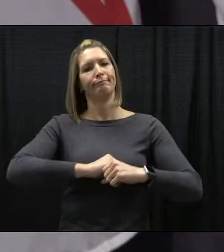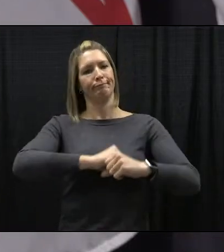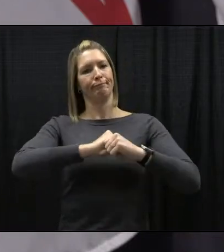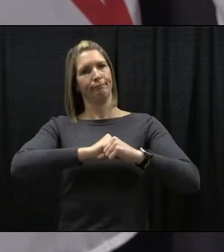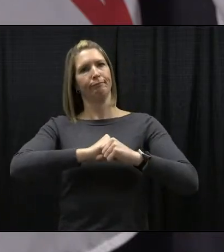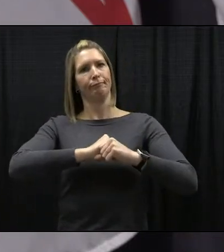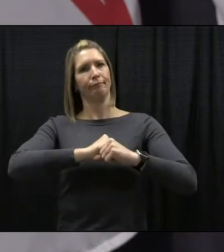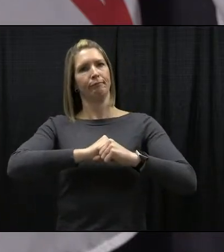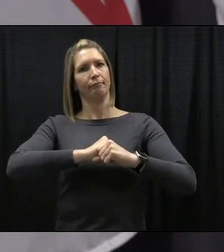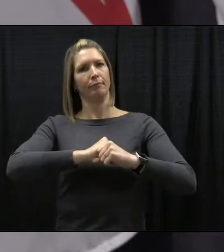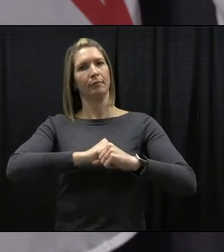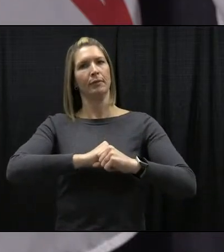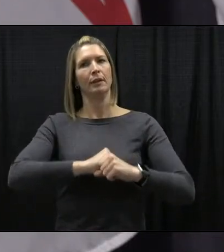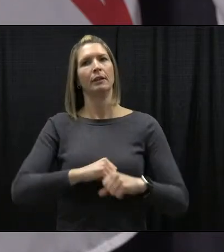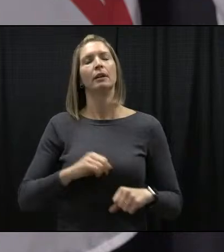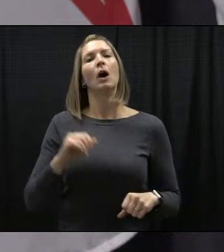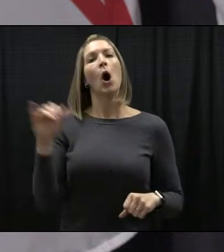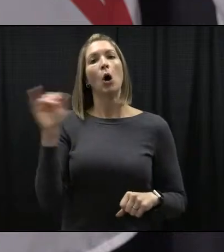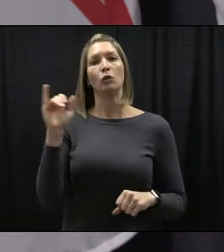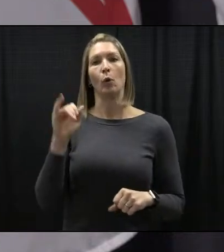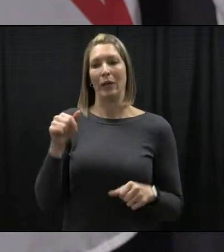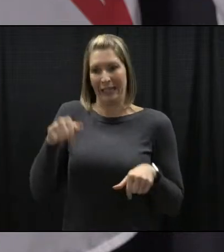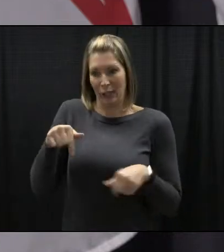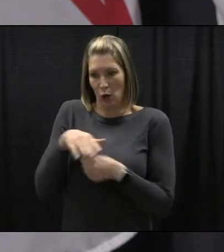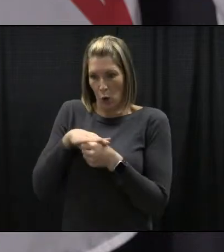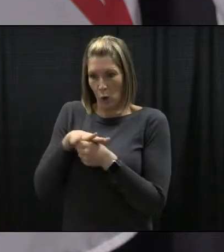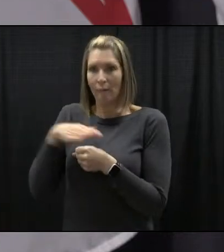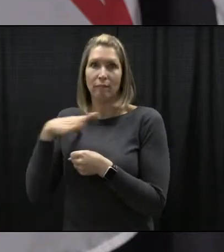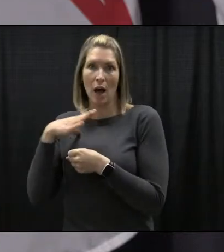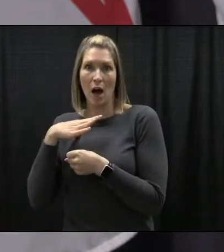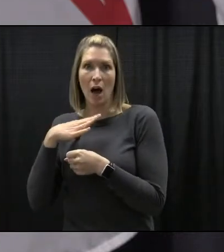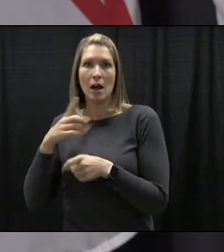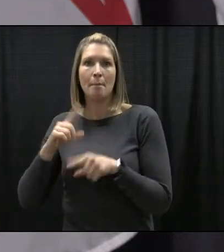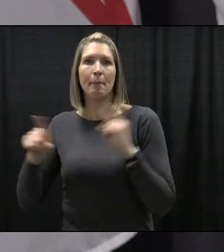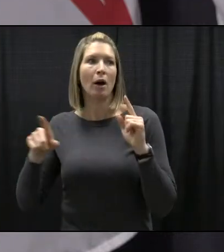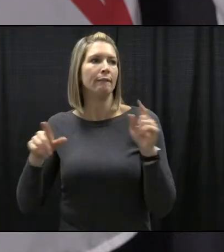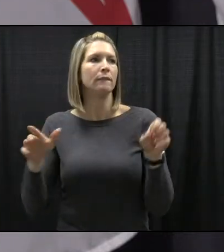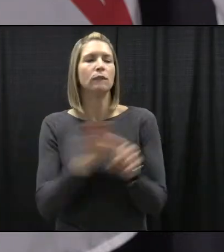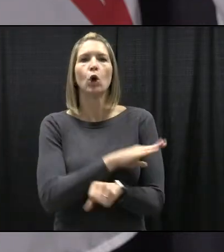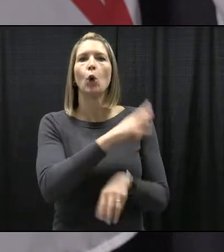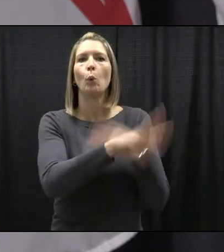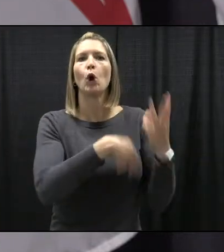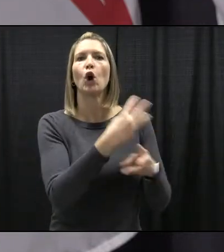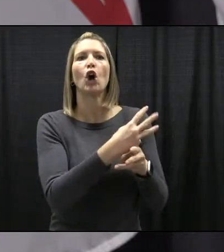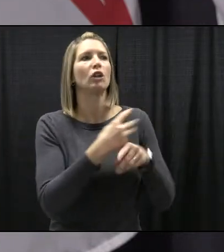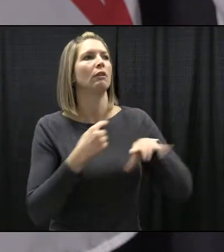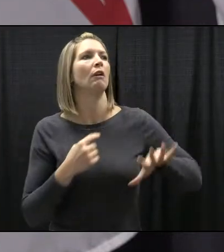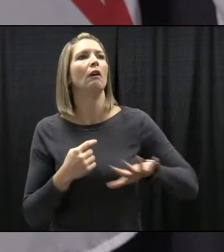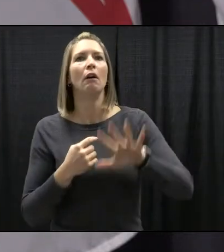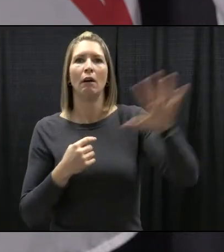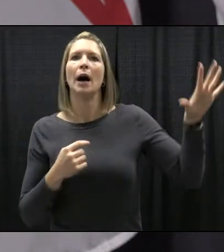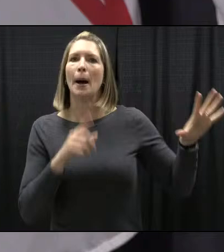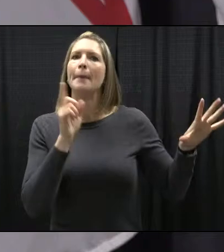then, of course, there's the vaccination of the rest of the world that has to happen. And, as long as COVID can circulate, COVID can